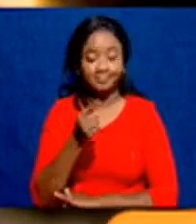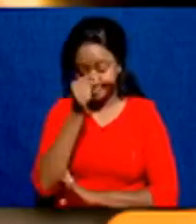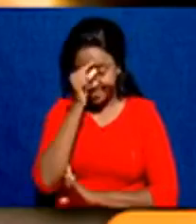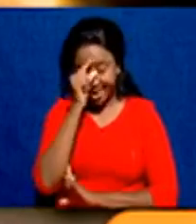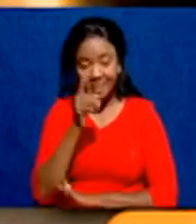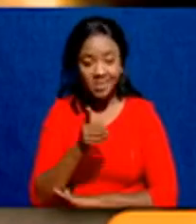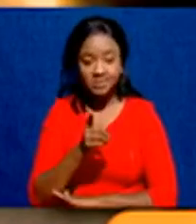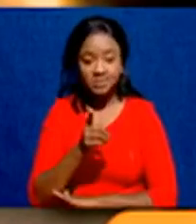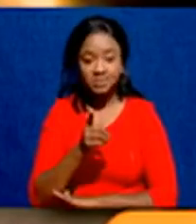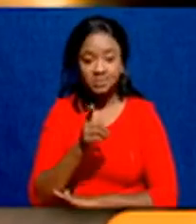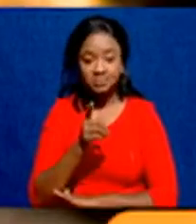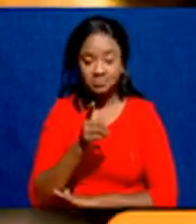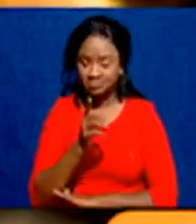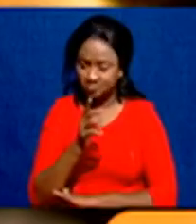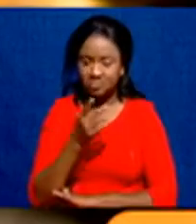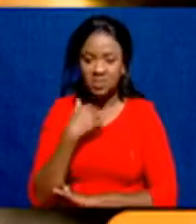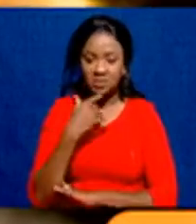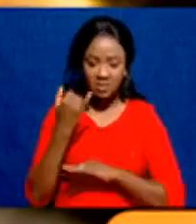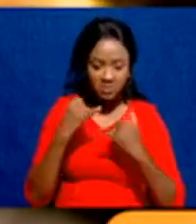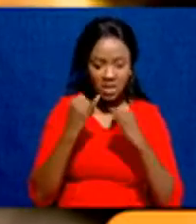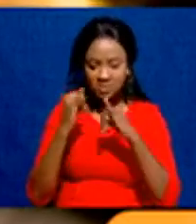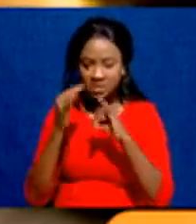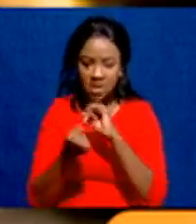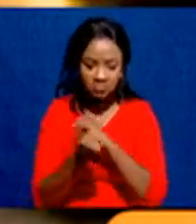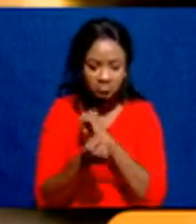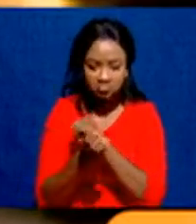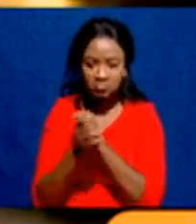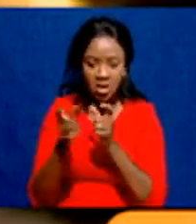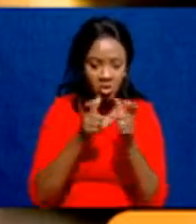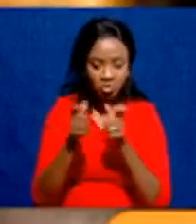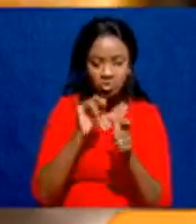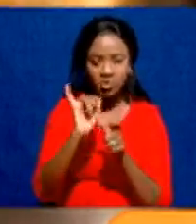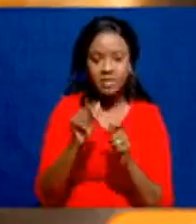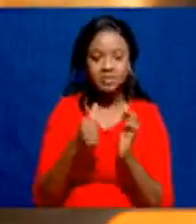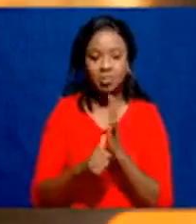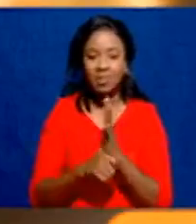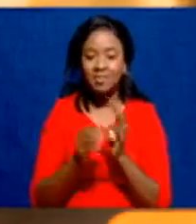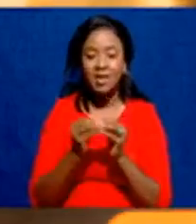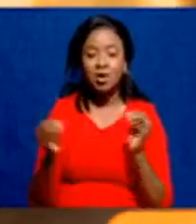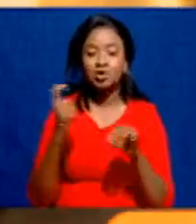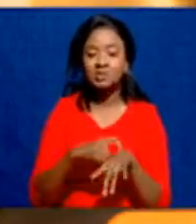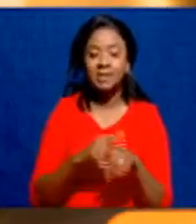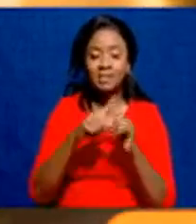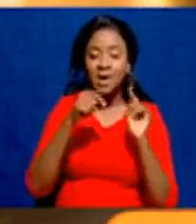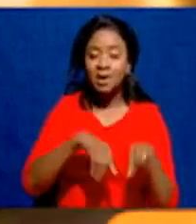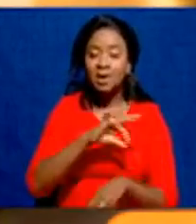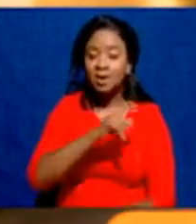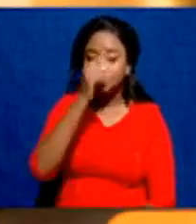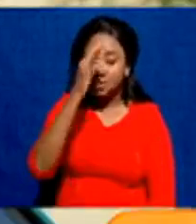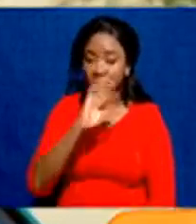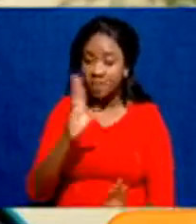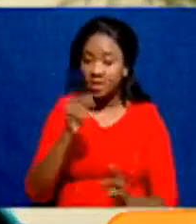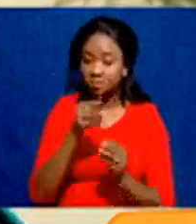government took a lot of time to contain the gas explosion. So how is the government ready to deal with